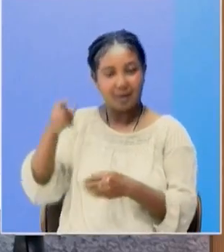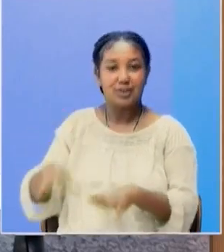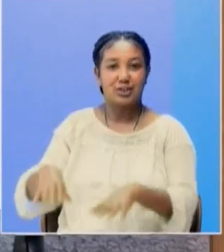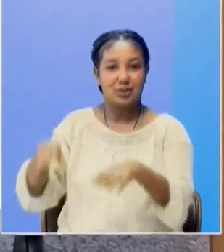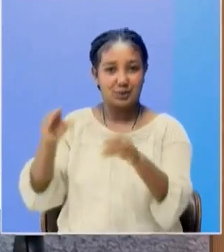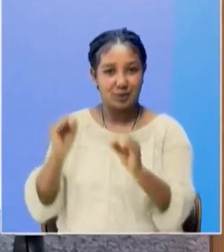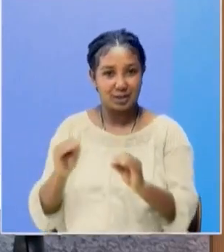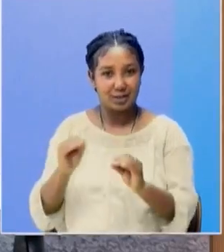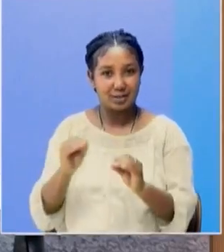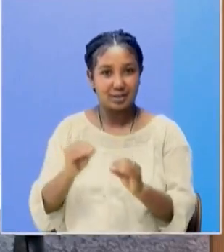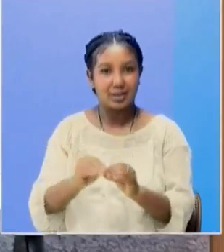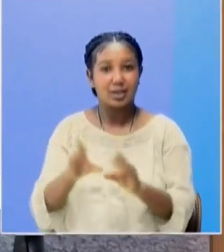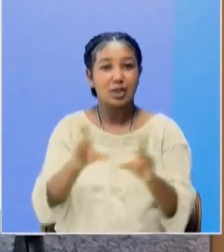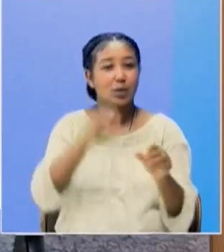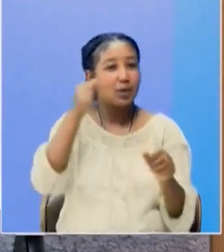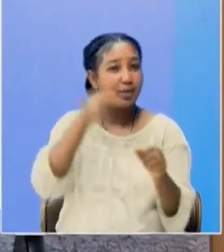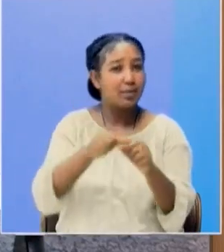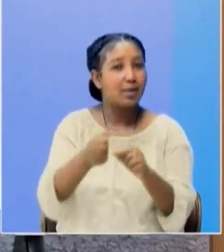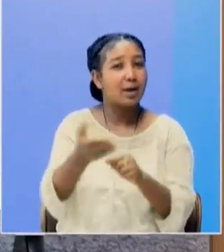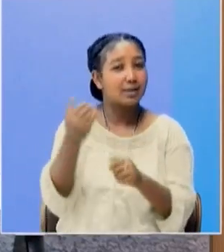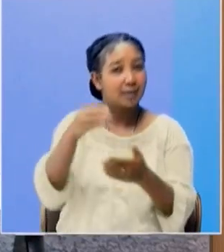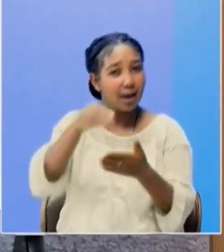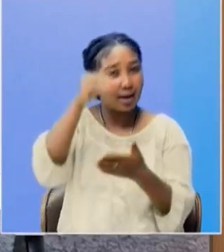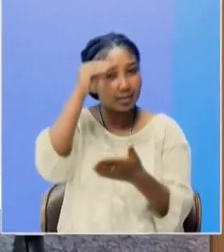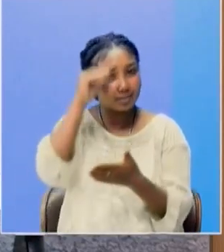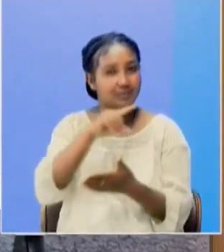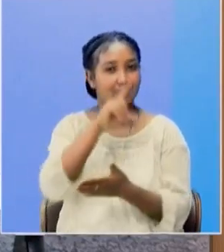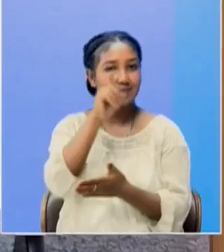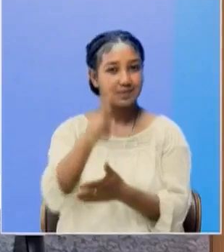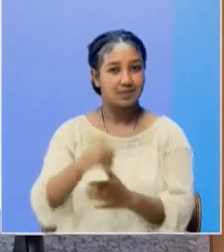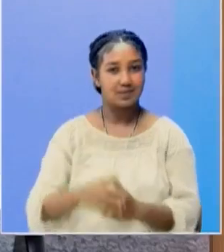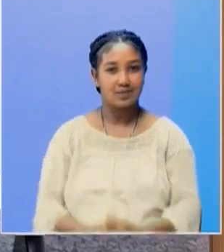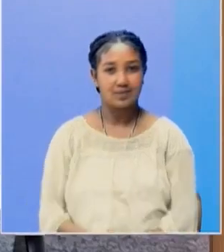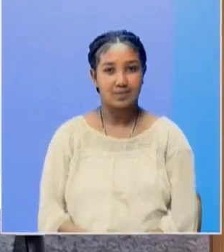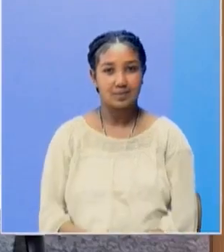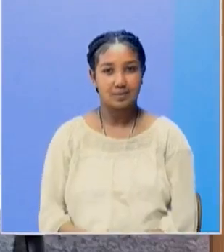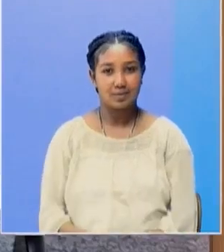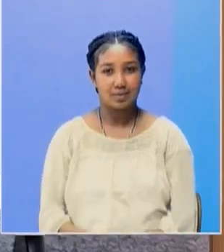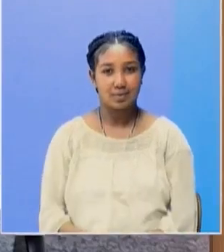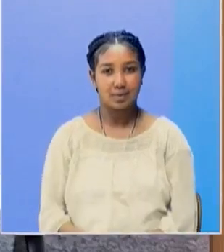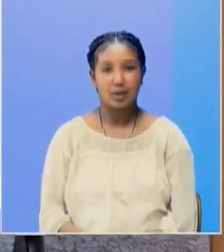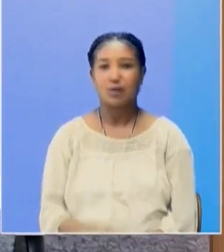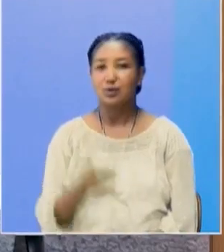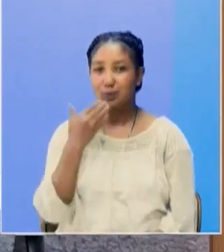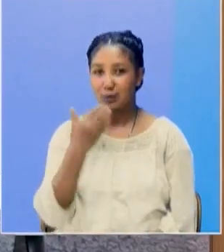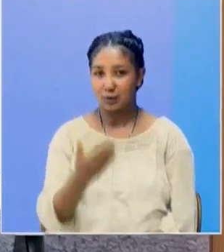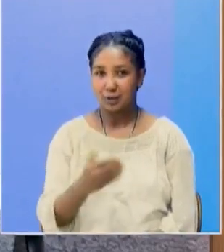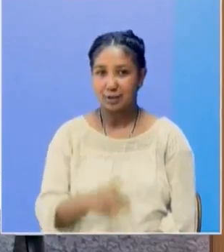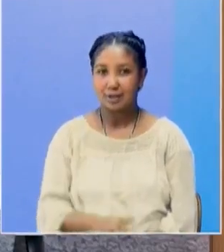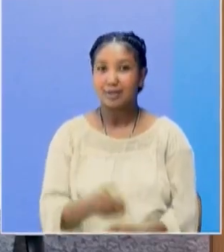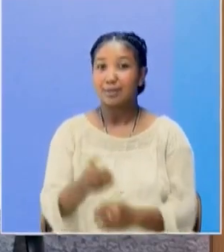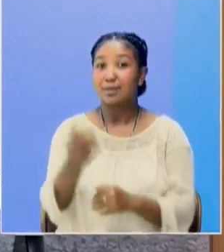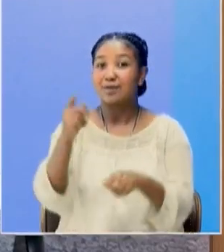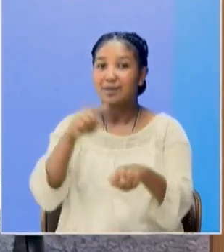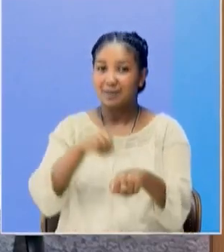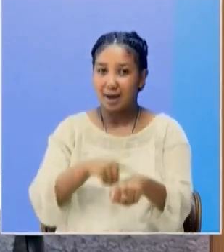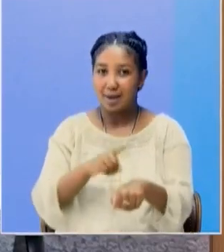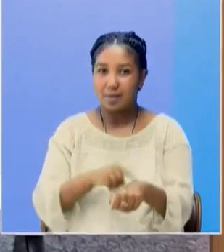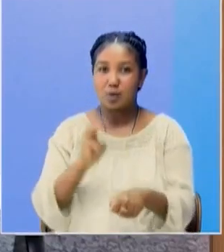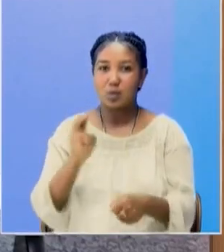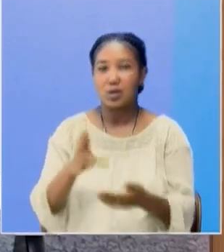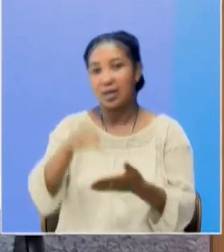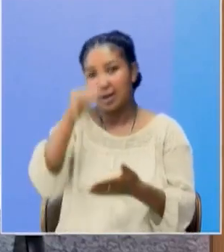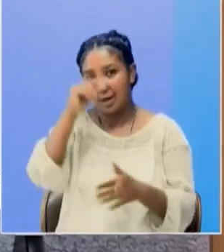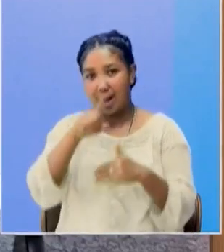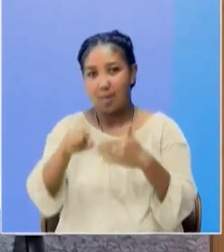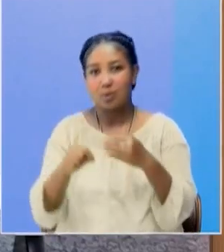Students, did you remember what we learned in the previous class? Good. In the previous class, we talked